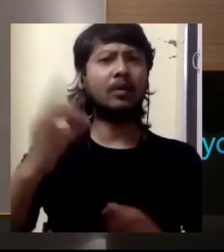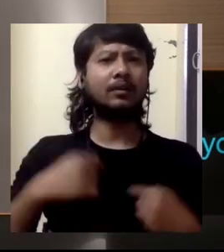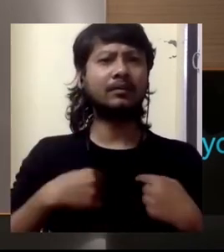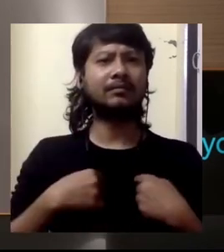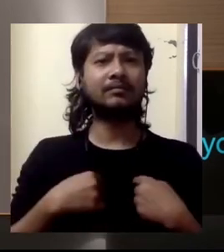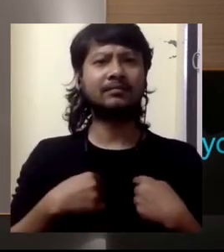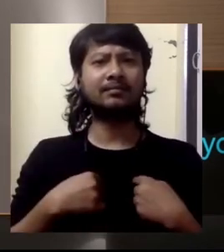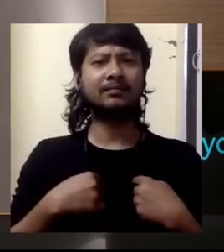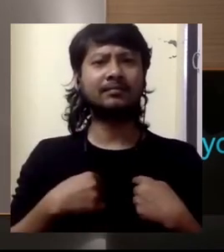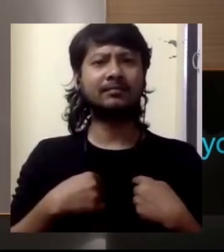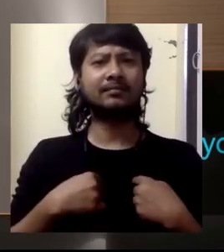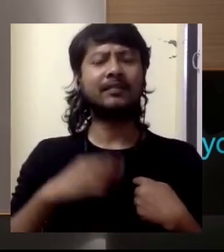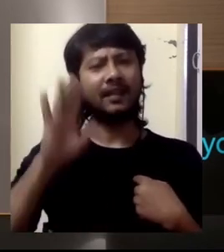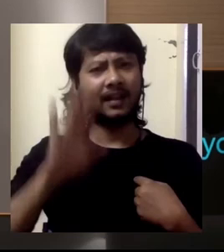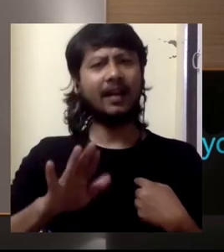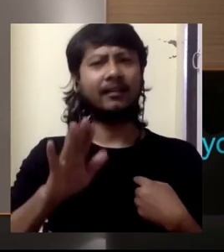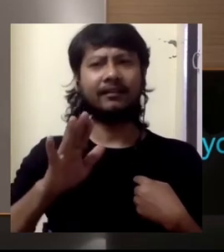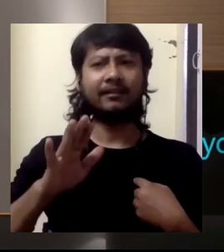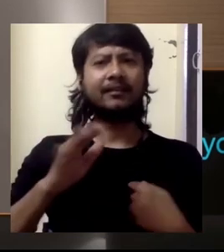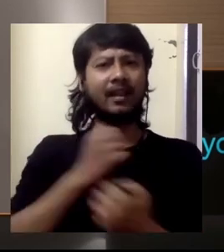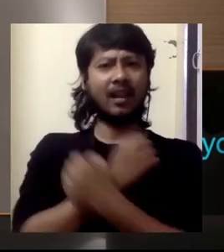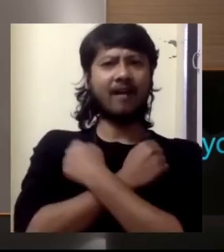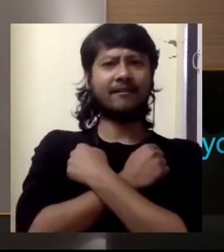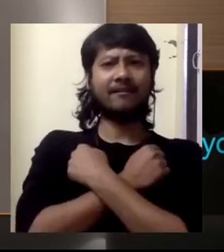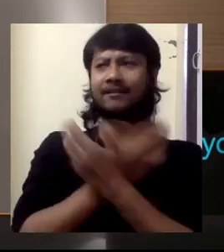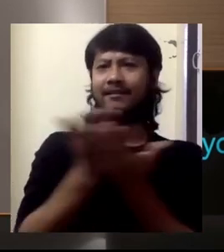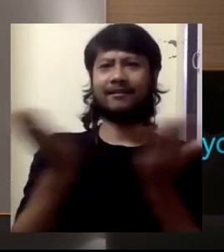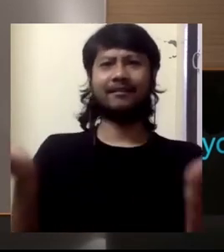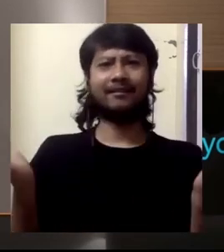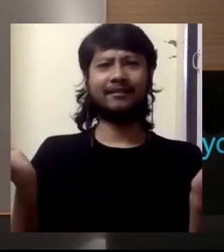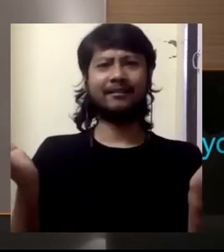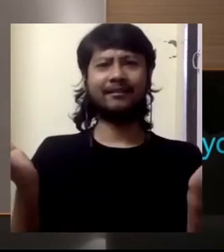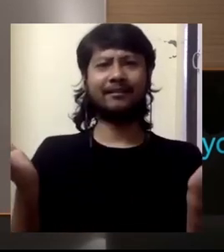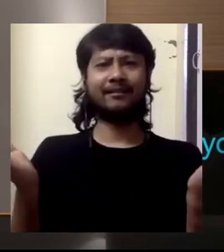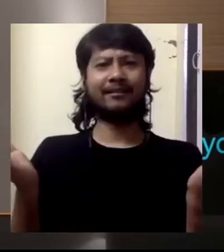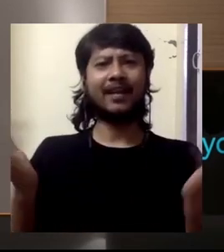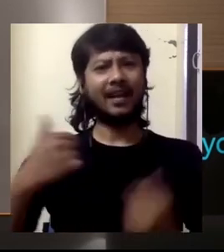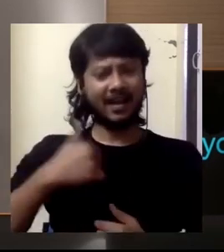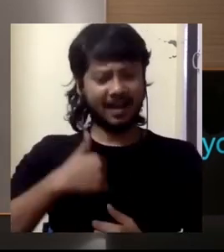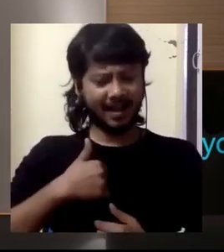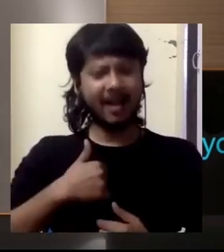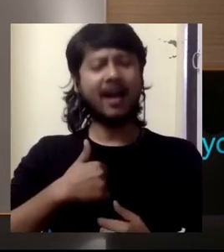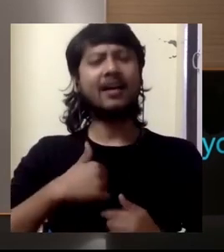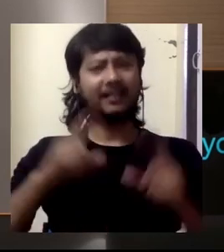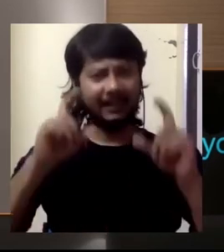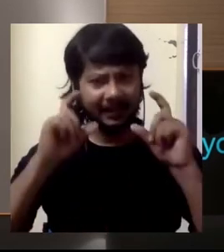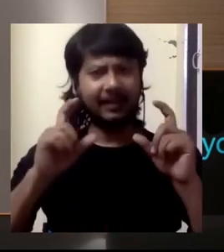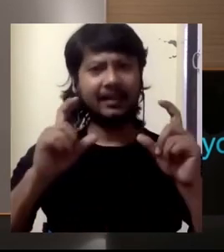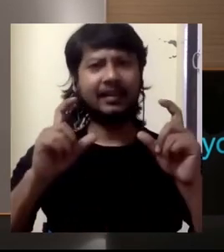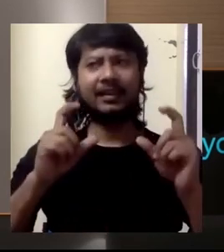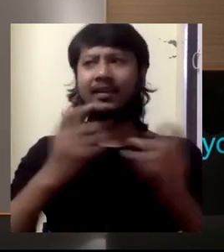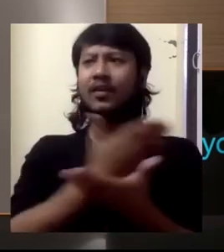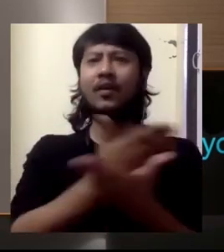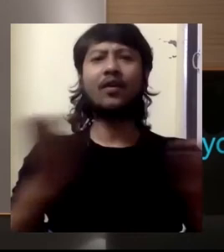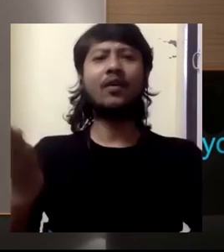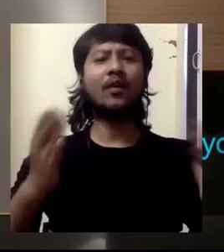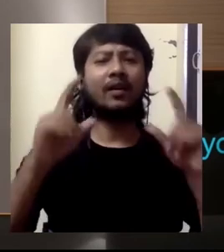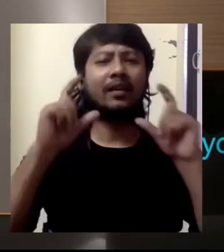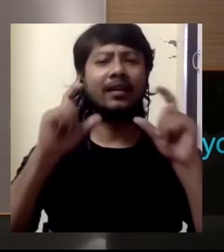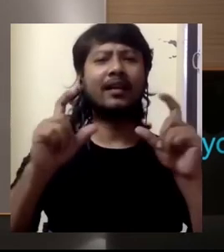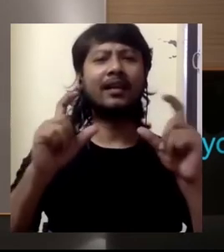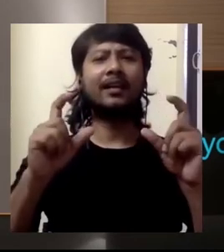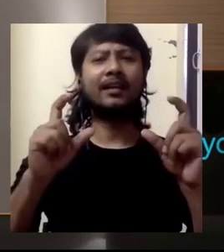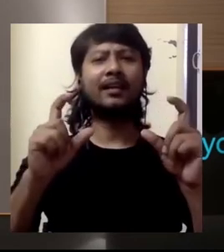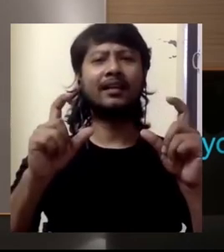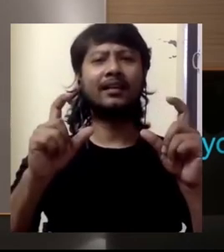You're loved. I care. We should all care. There has got to be a way for us